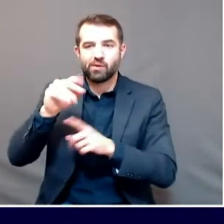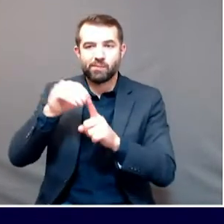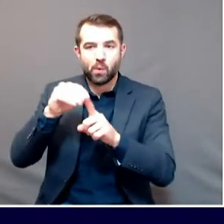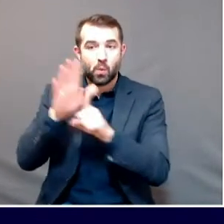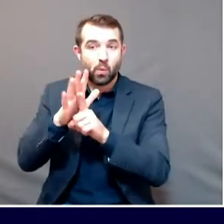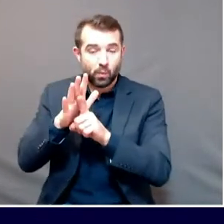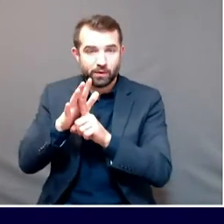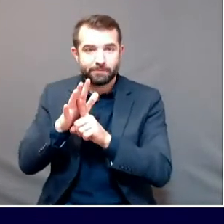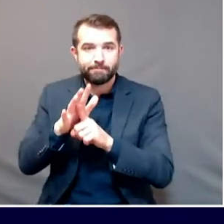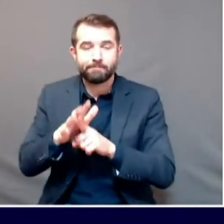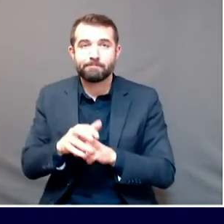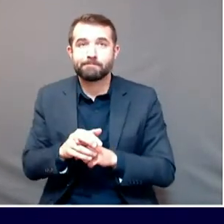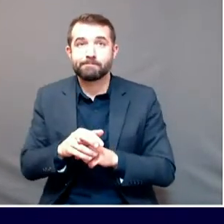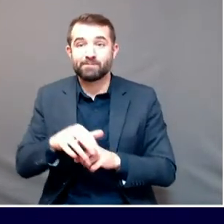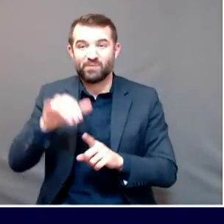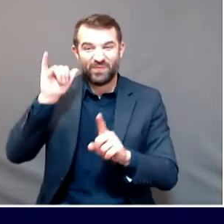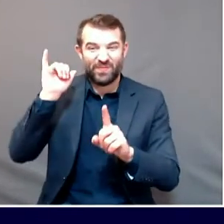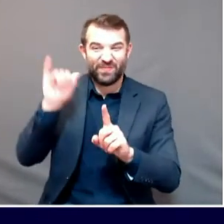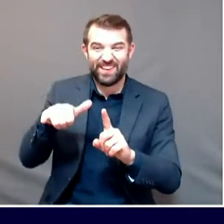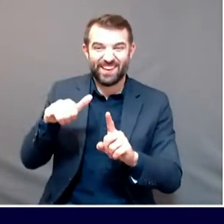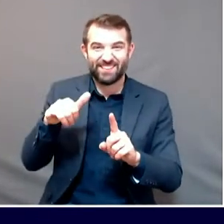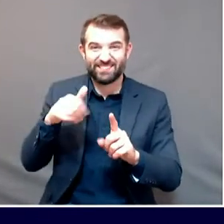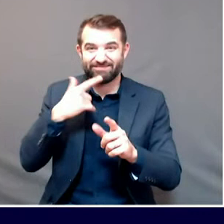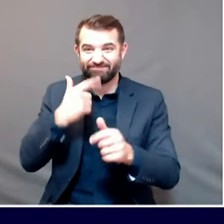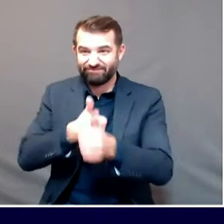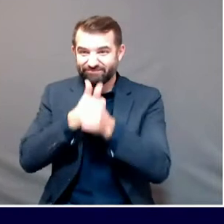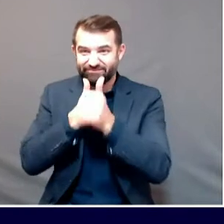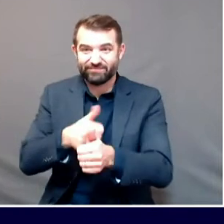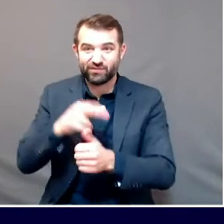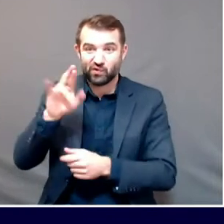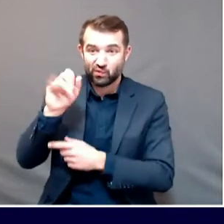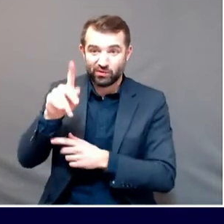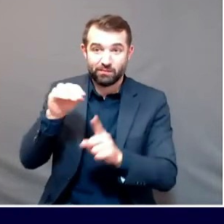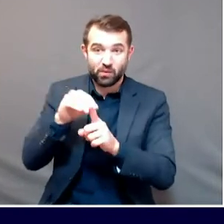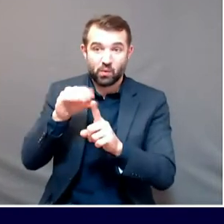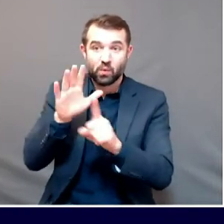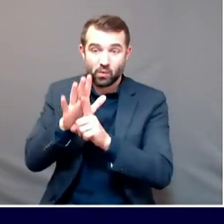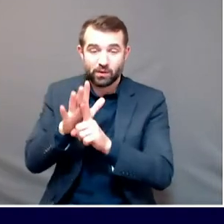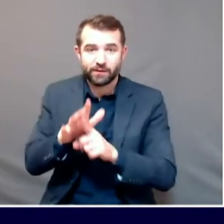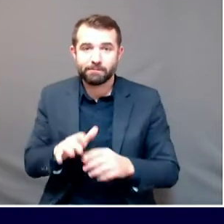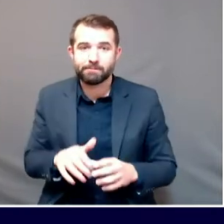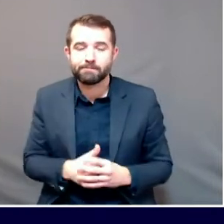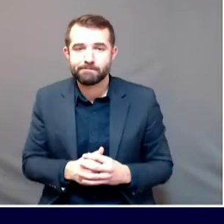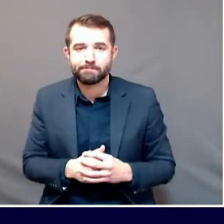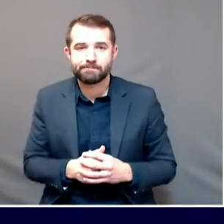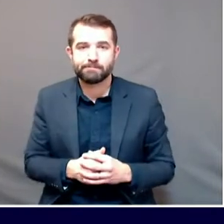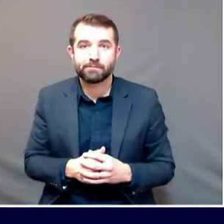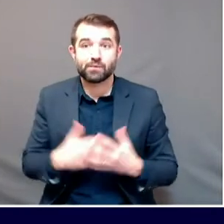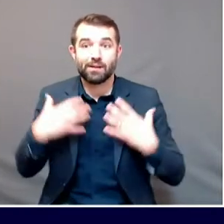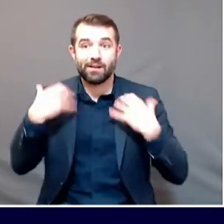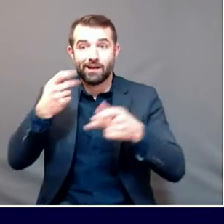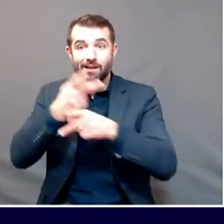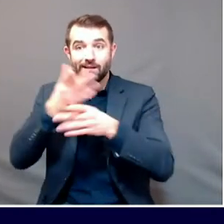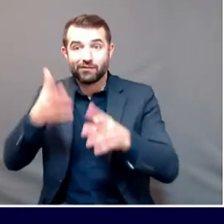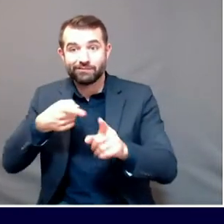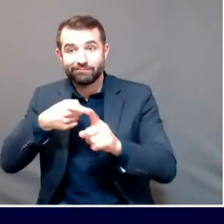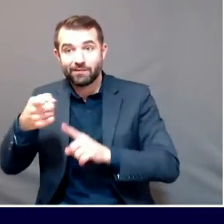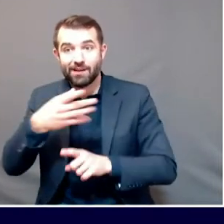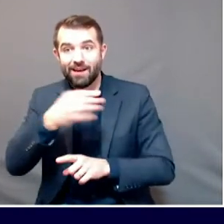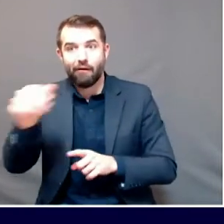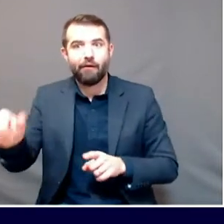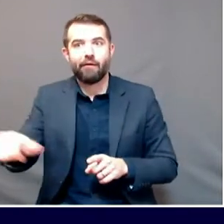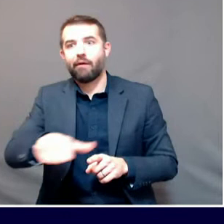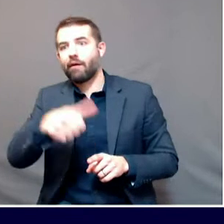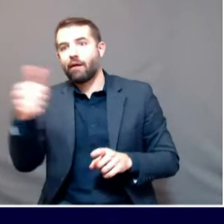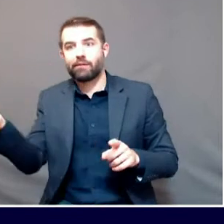guiding principle that we use, not just with respect to, say, healthcare providers, but others as well. And so as we